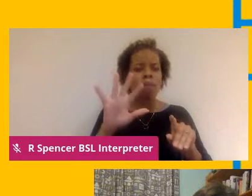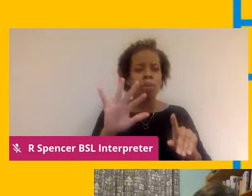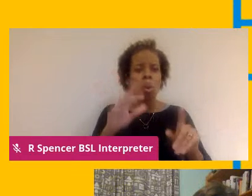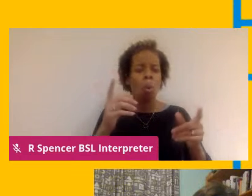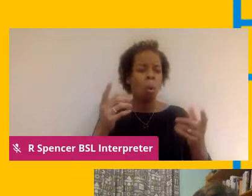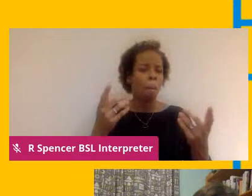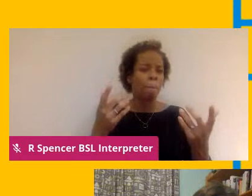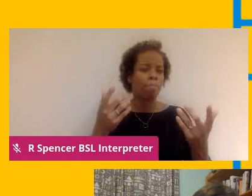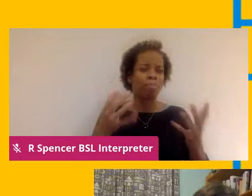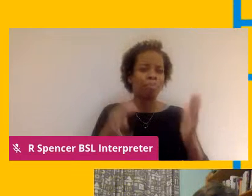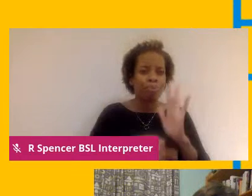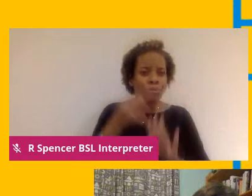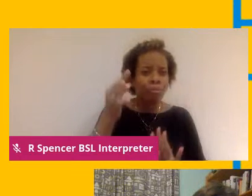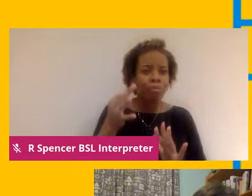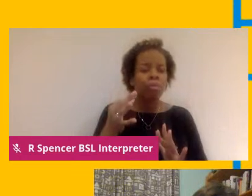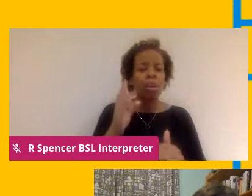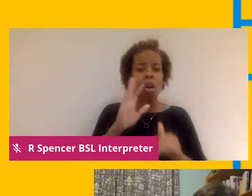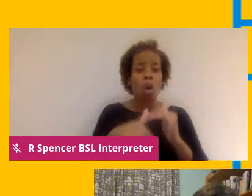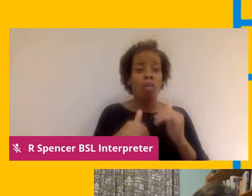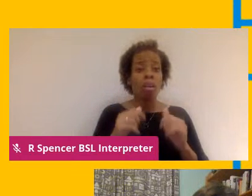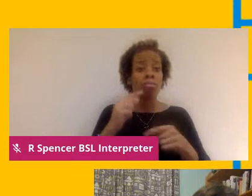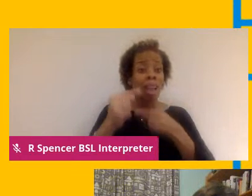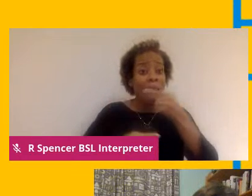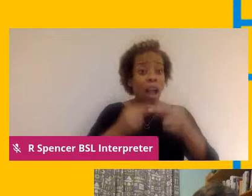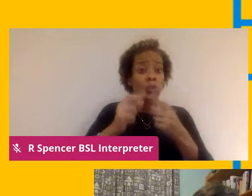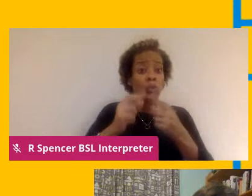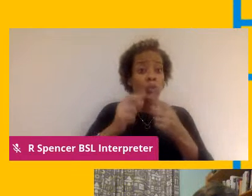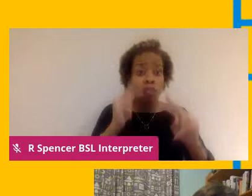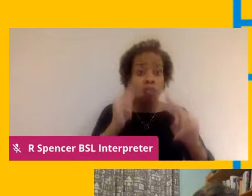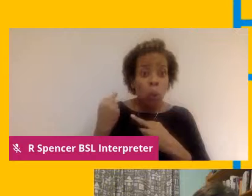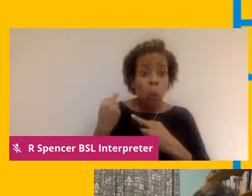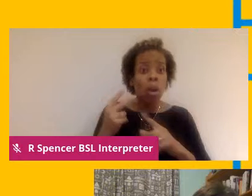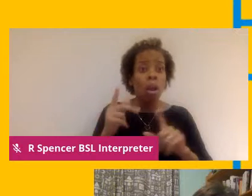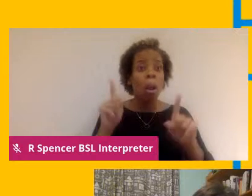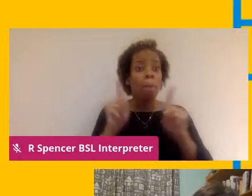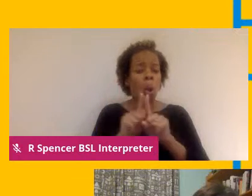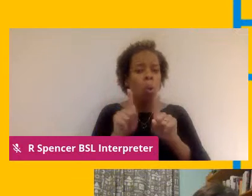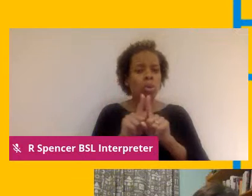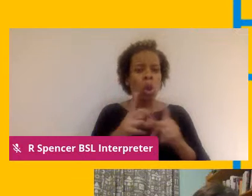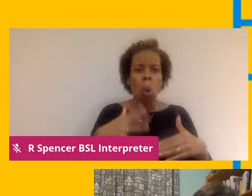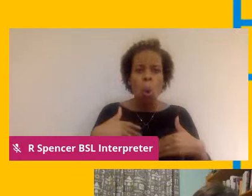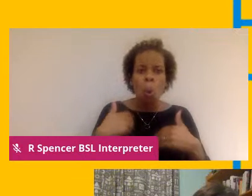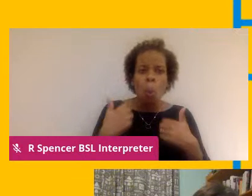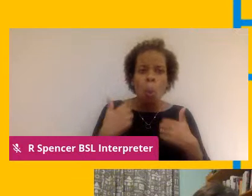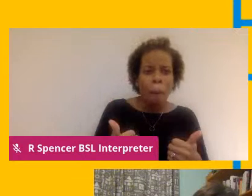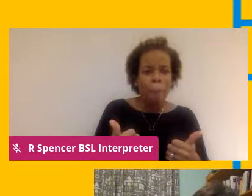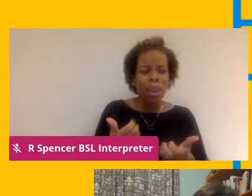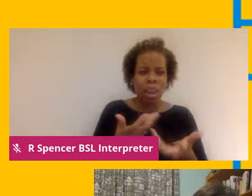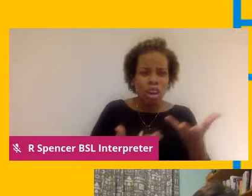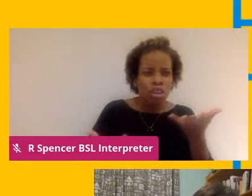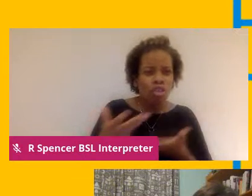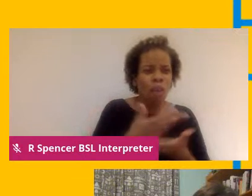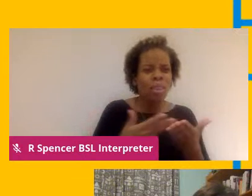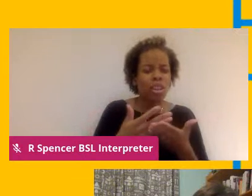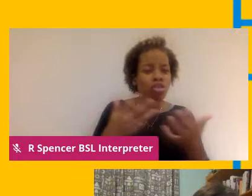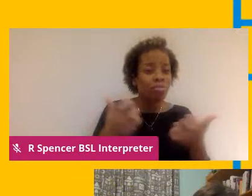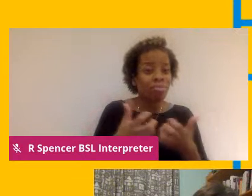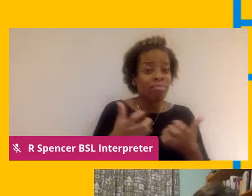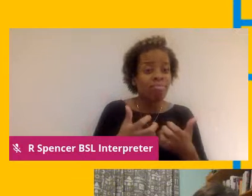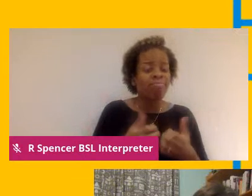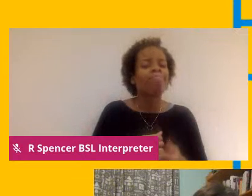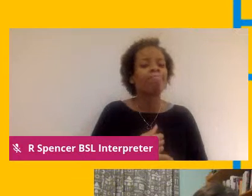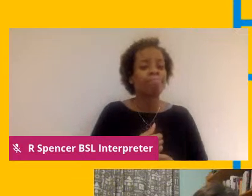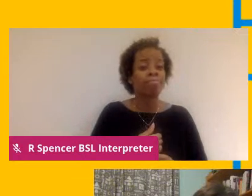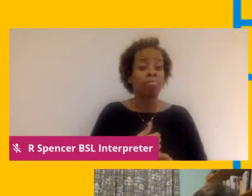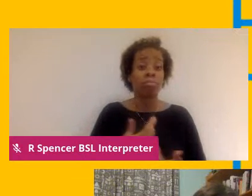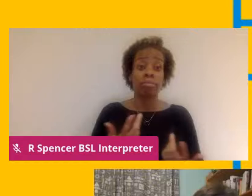the annual review processes, but just in general having a wellbeing conversation. And it shouldn't be the case that it